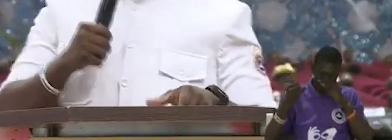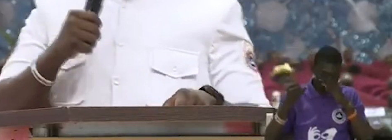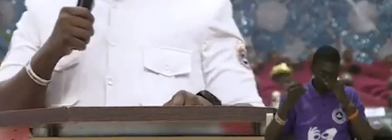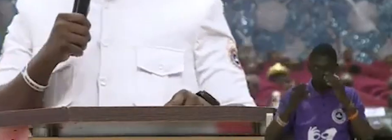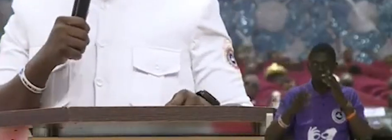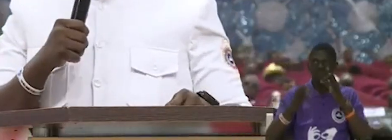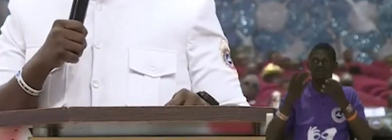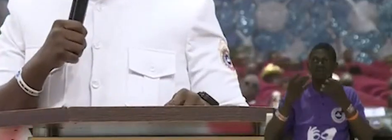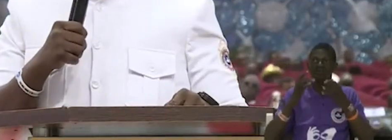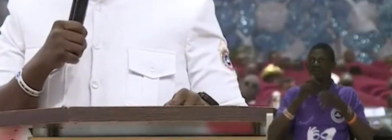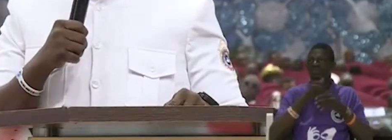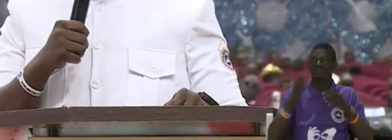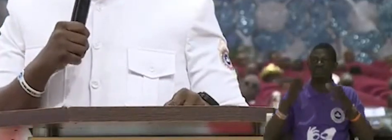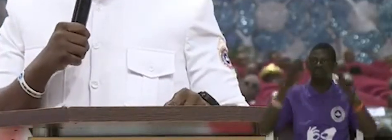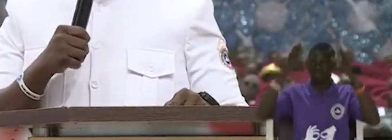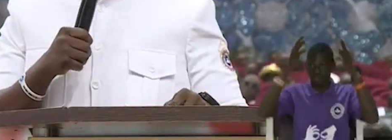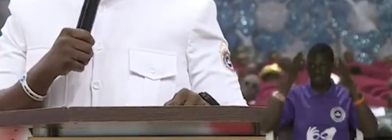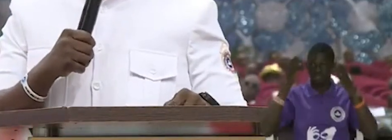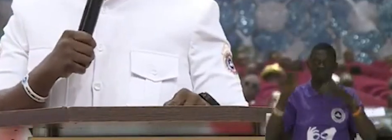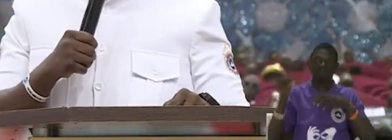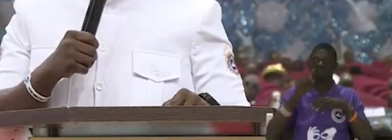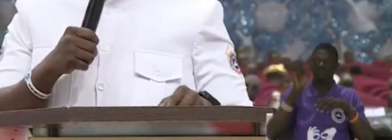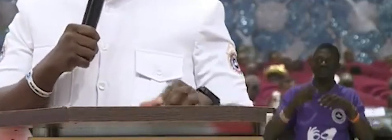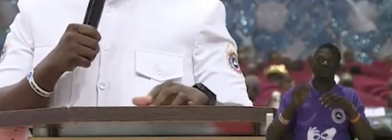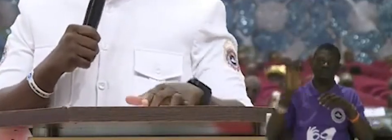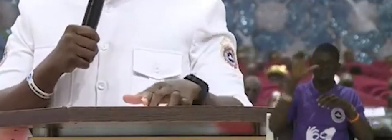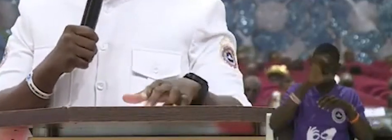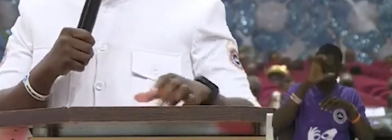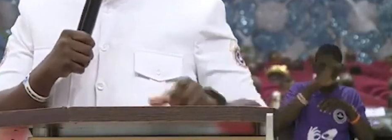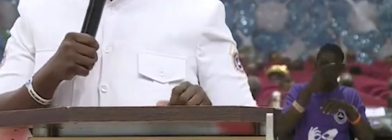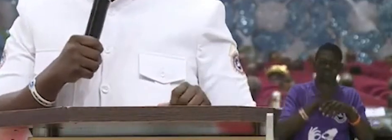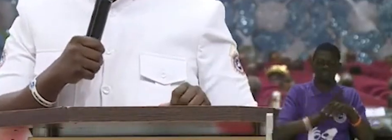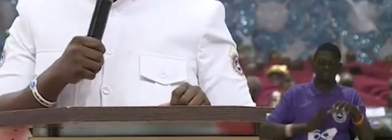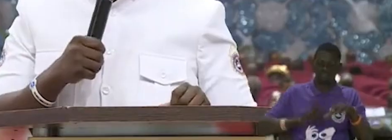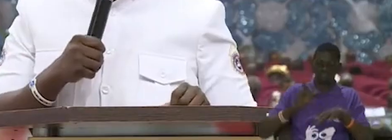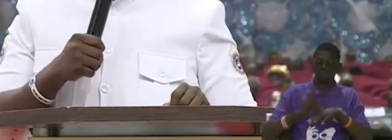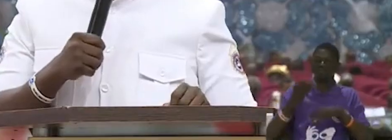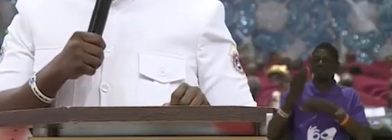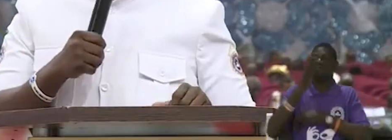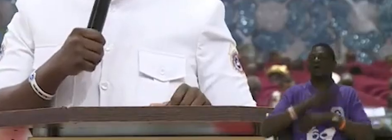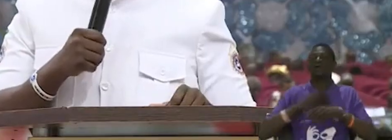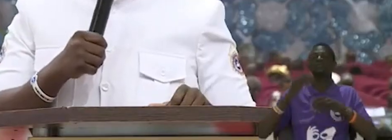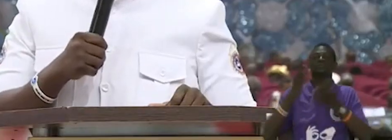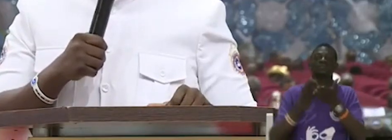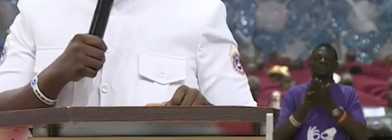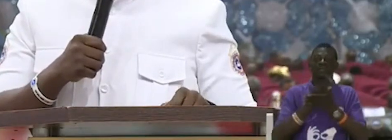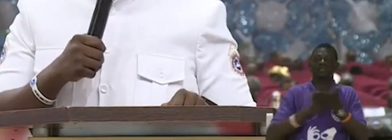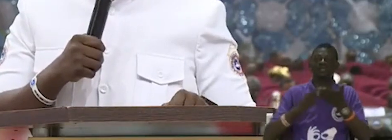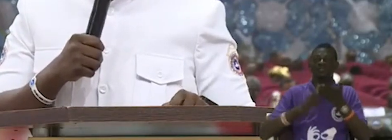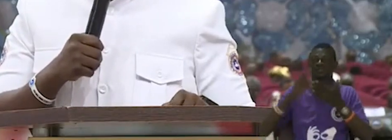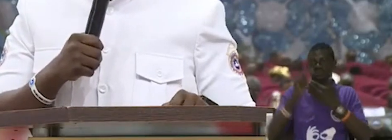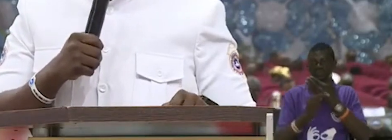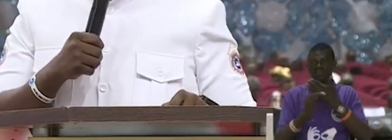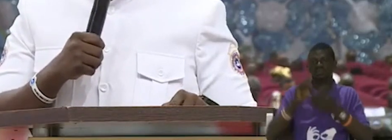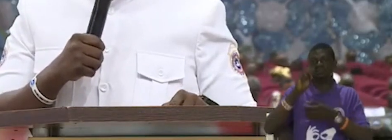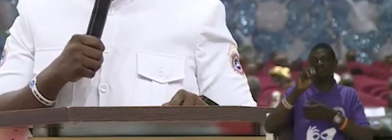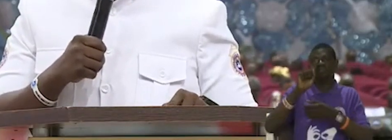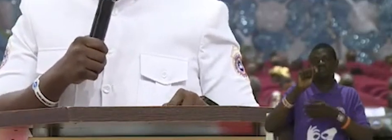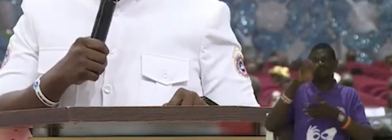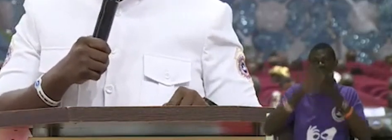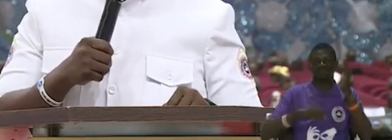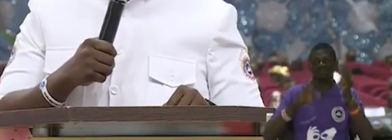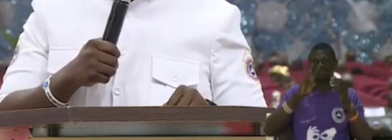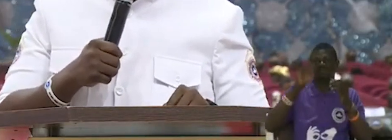you want a crown, then you must seek first the kingdom of God and his righteousness. Matthew chapter 6,